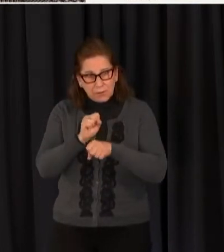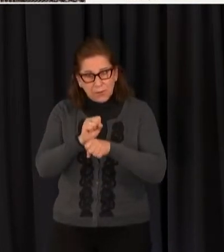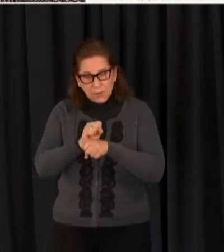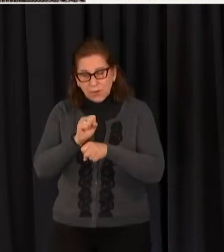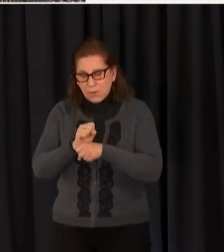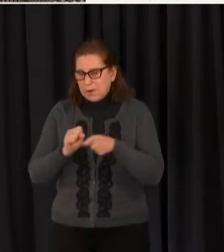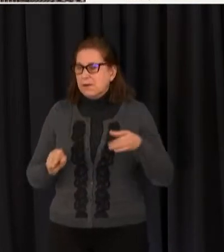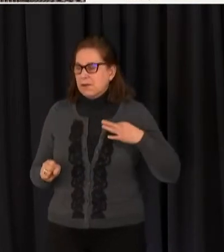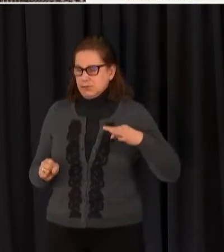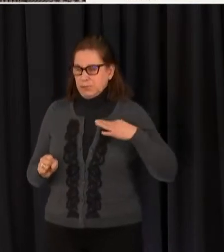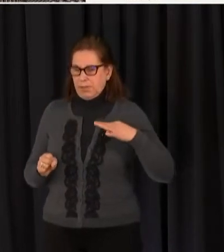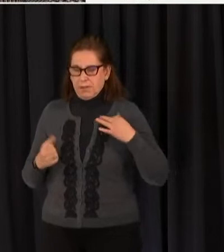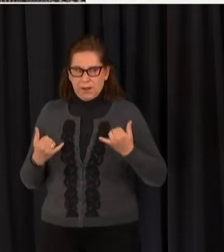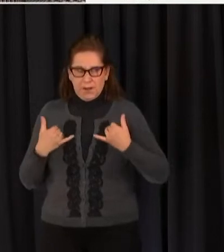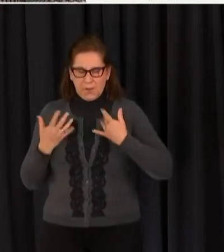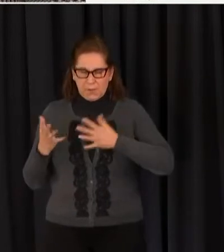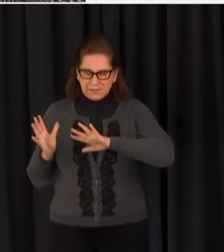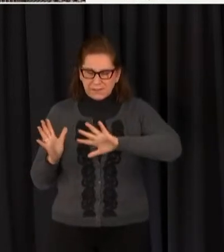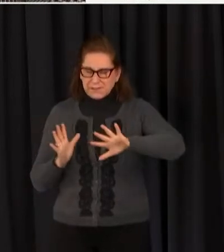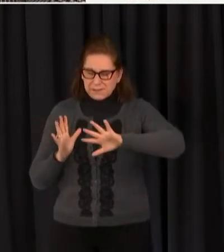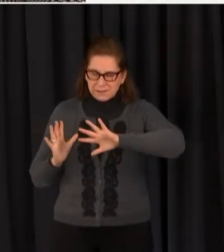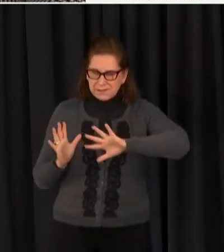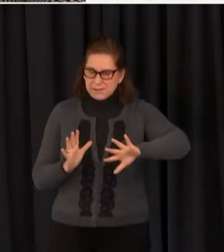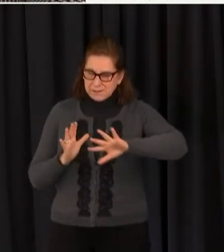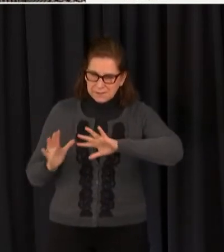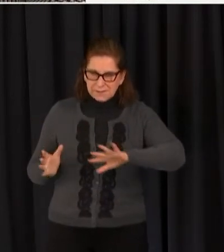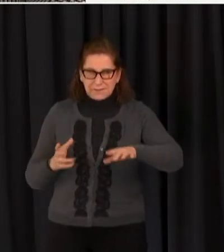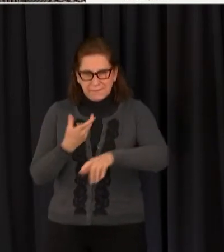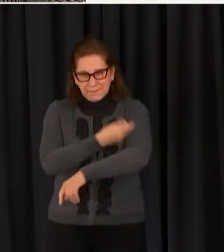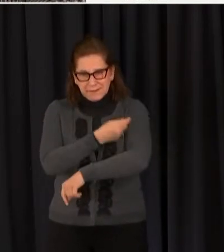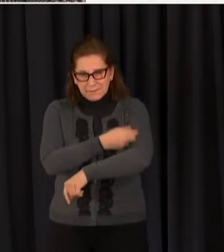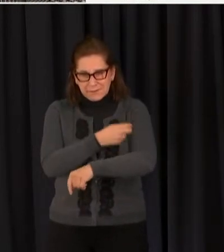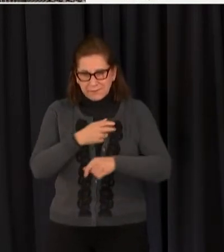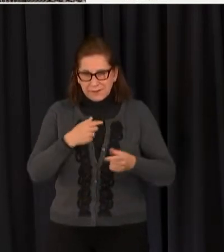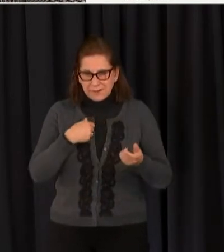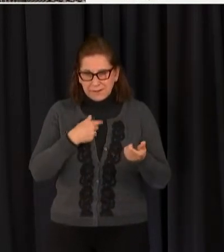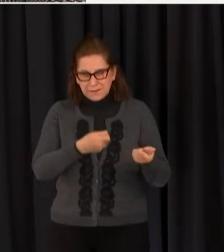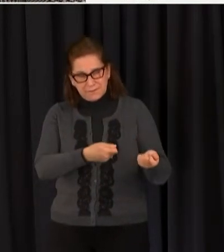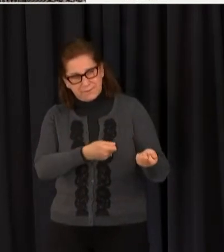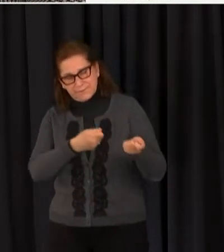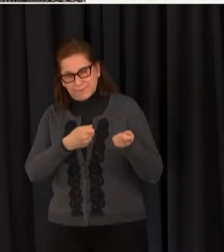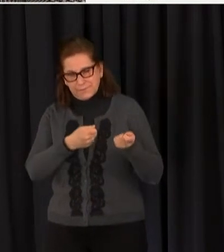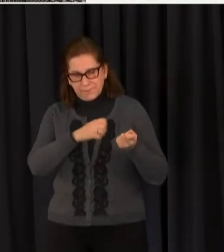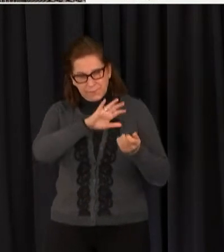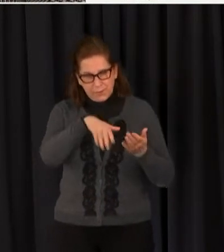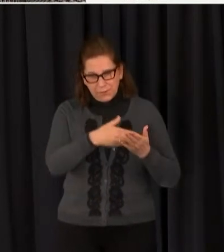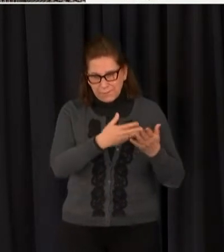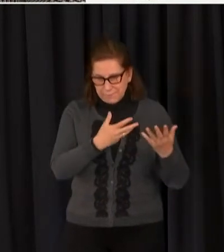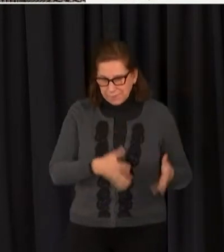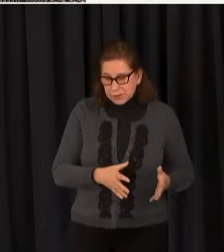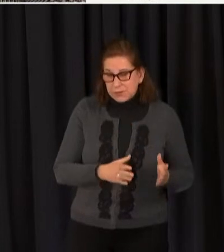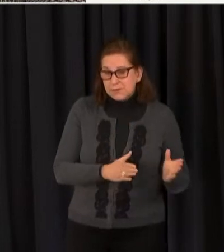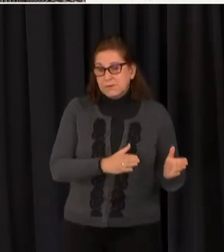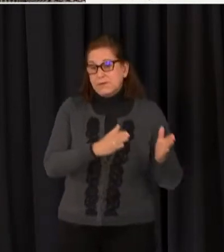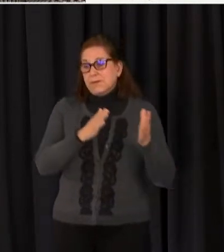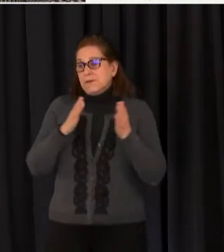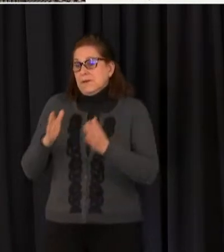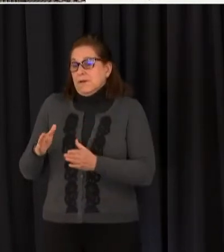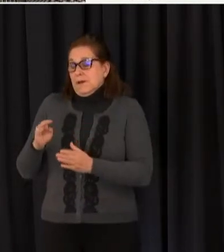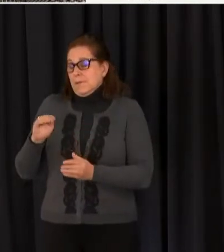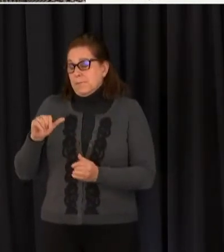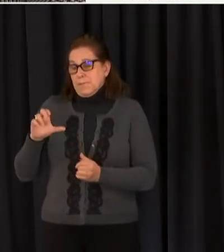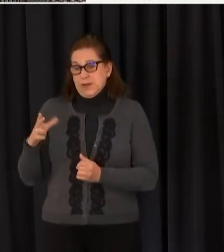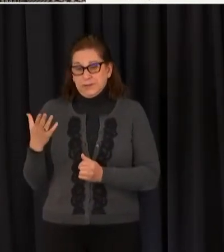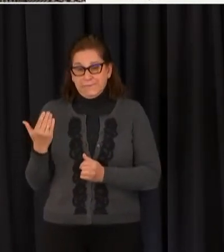are providing services in person. And then we will also onboard on 3/15, the week of this